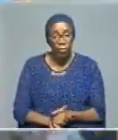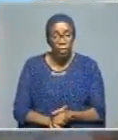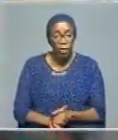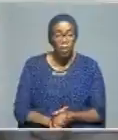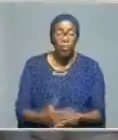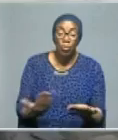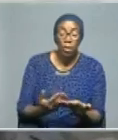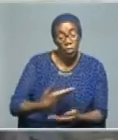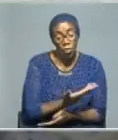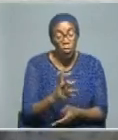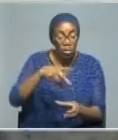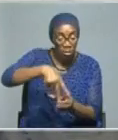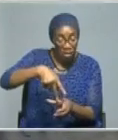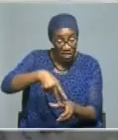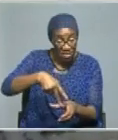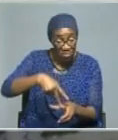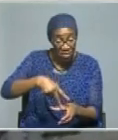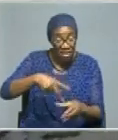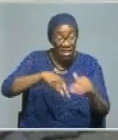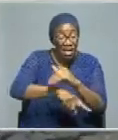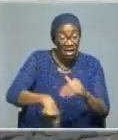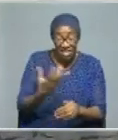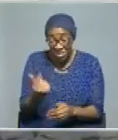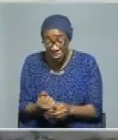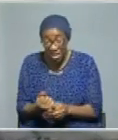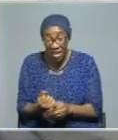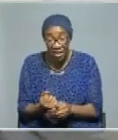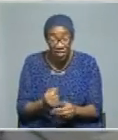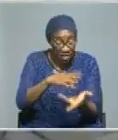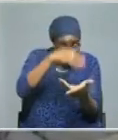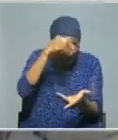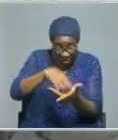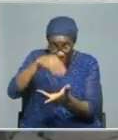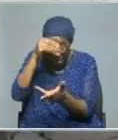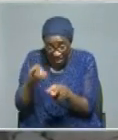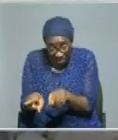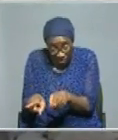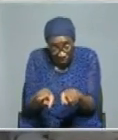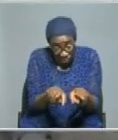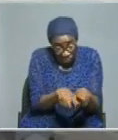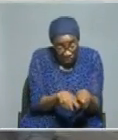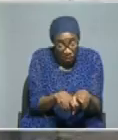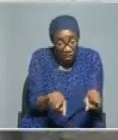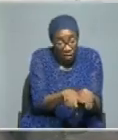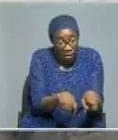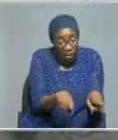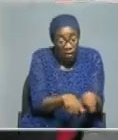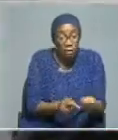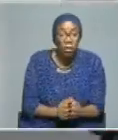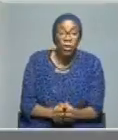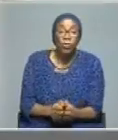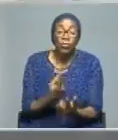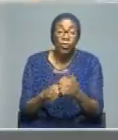Rongo region. That event will be officiated by the WorldSkills International President, Mr.